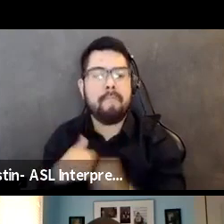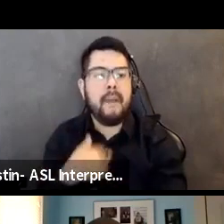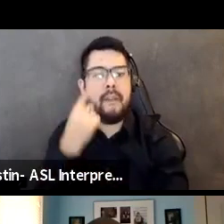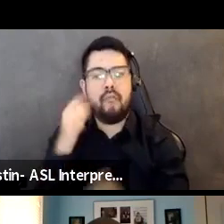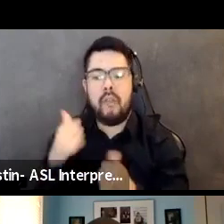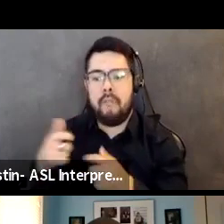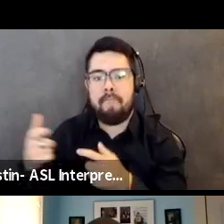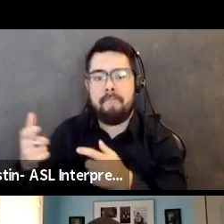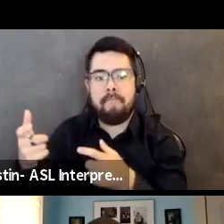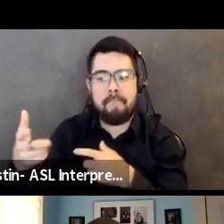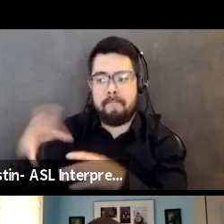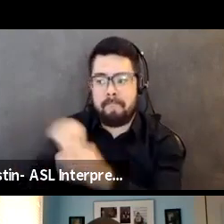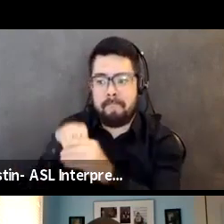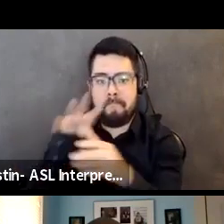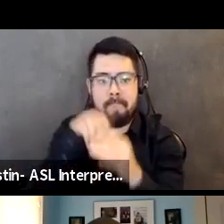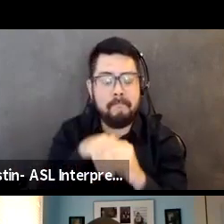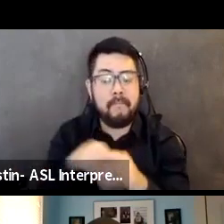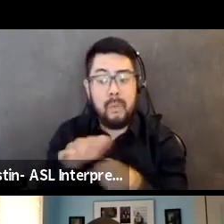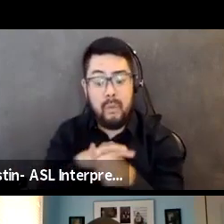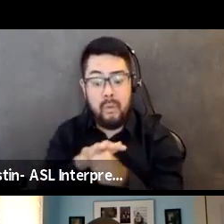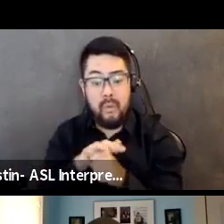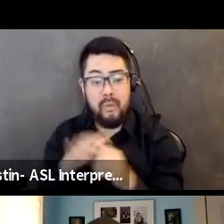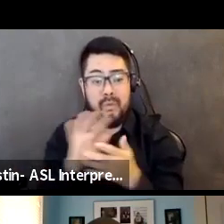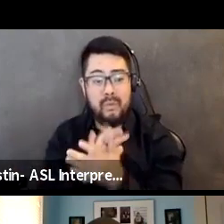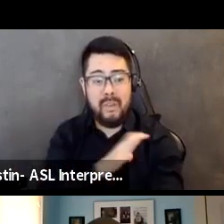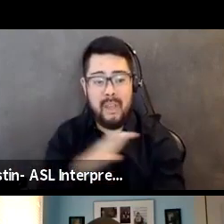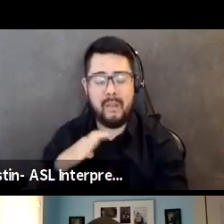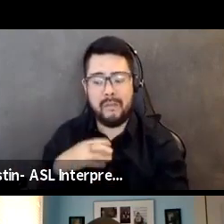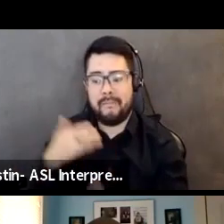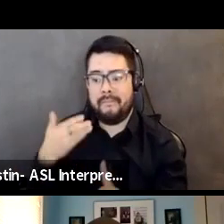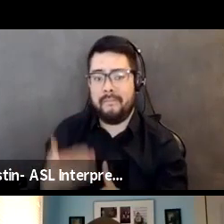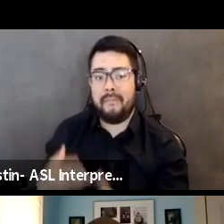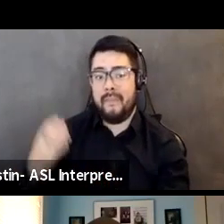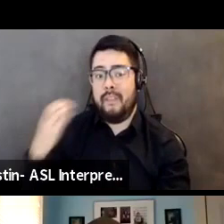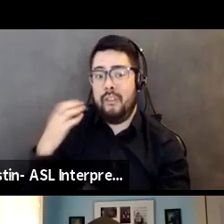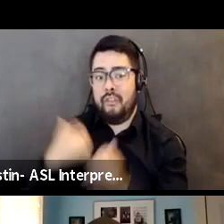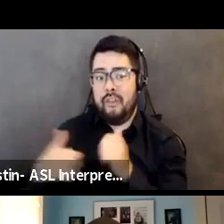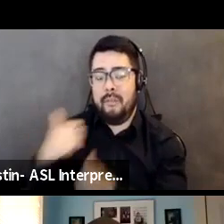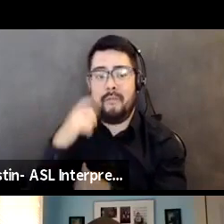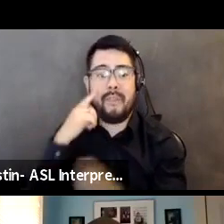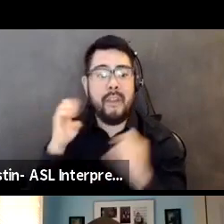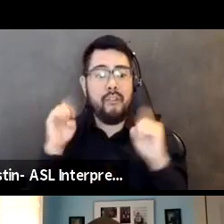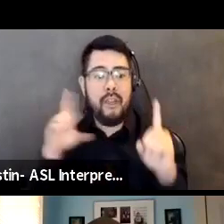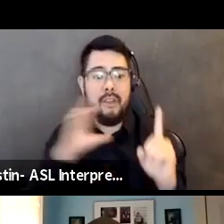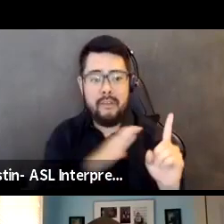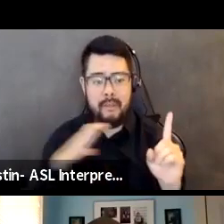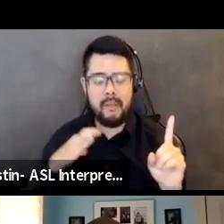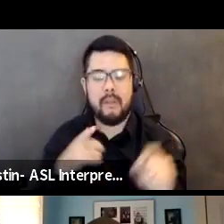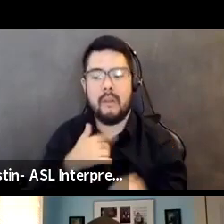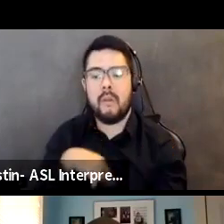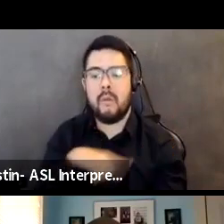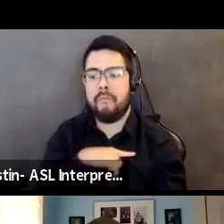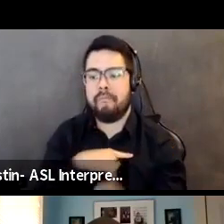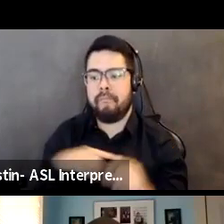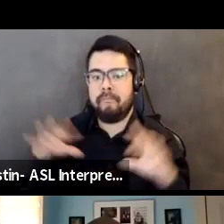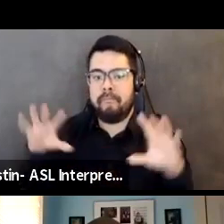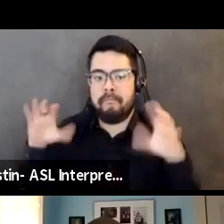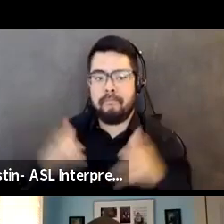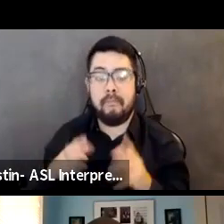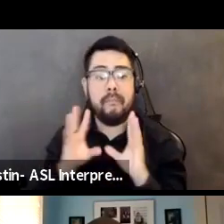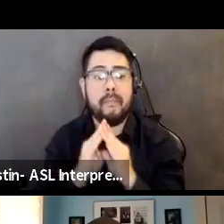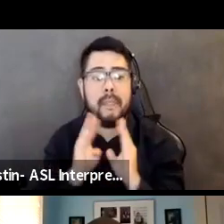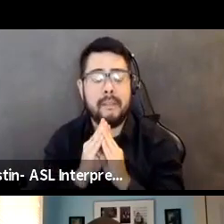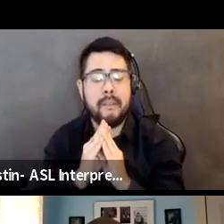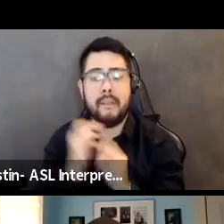councils and as the chairman of the education committee we held a meeting to engage